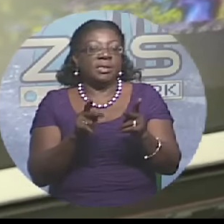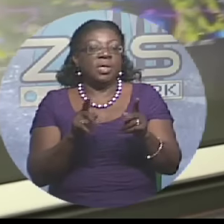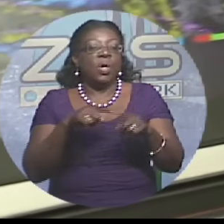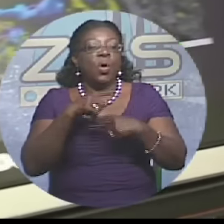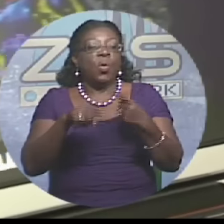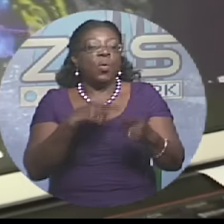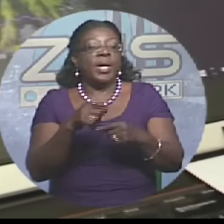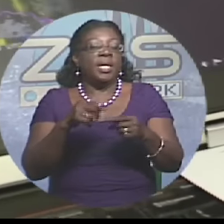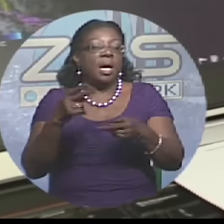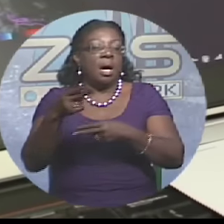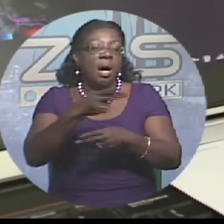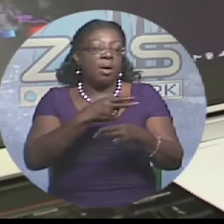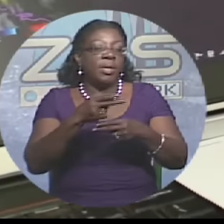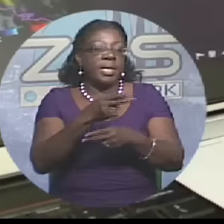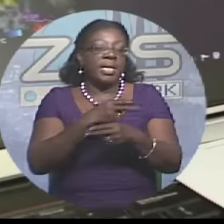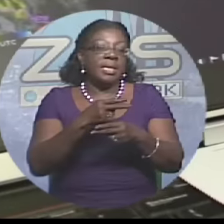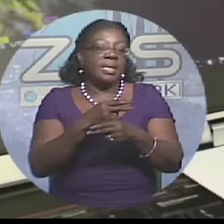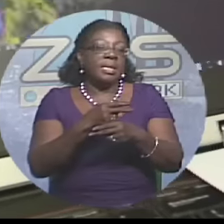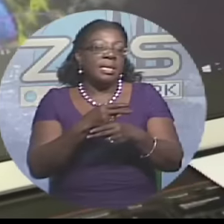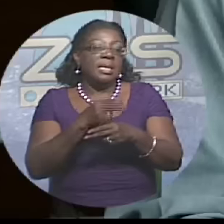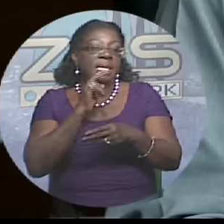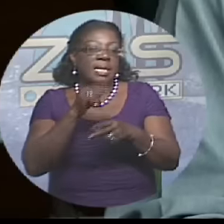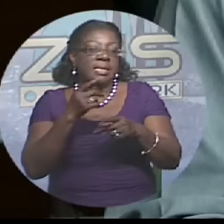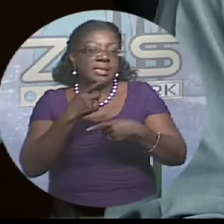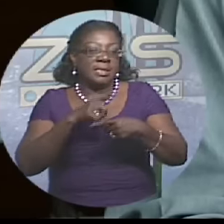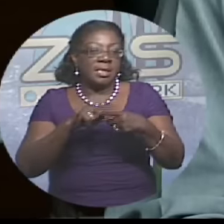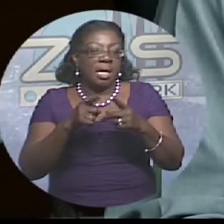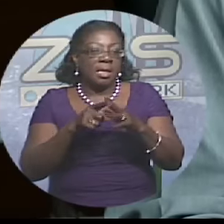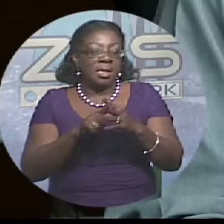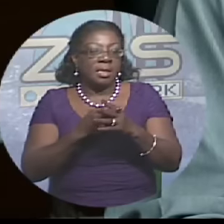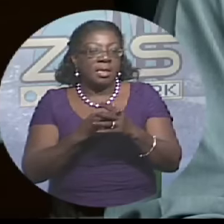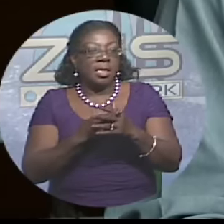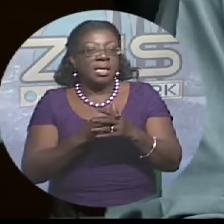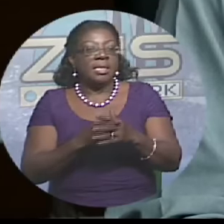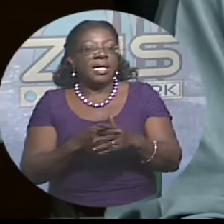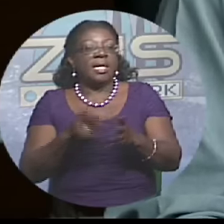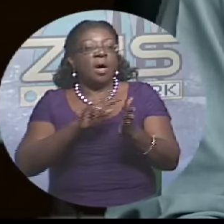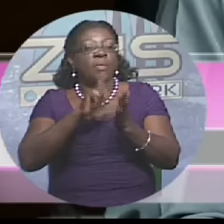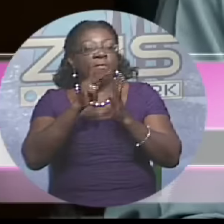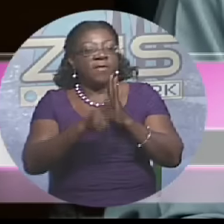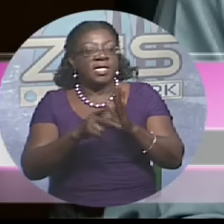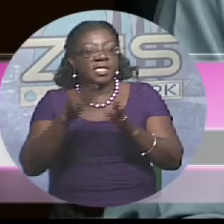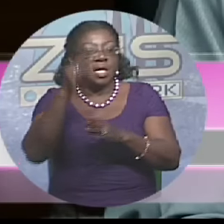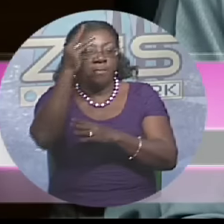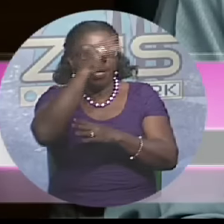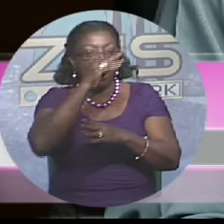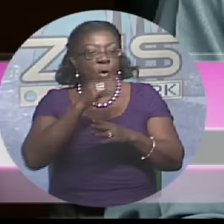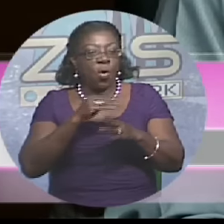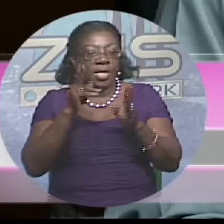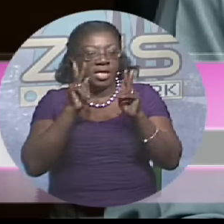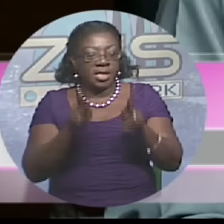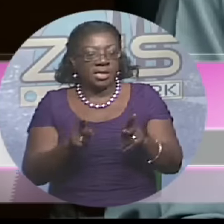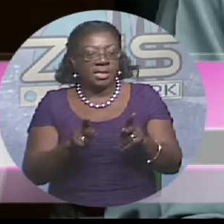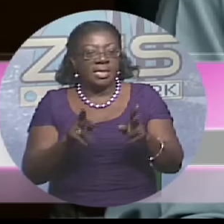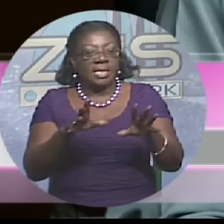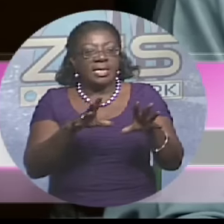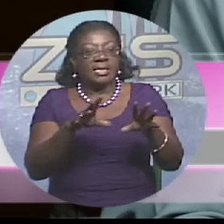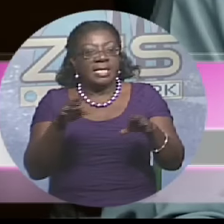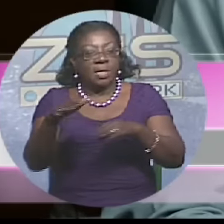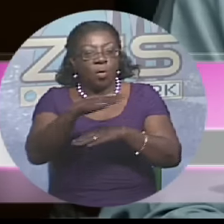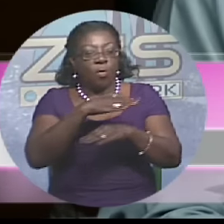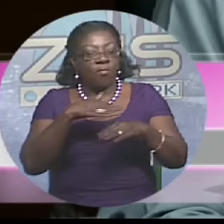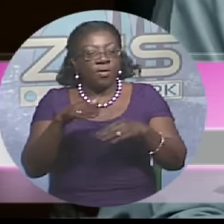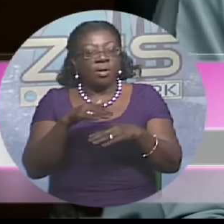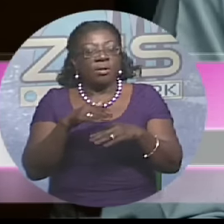degreed meteorologists take the helm. It was not well understood by the press, so I think you've been using them interchangeably,